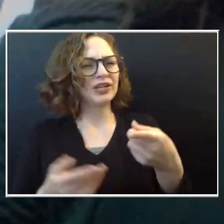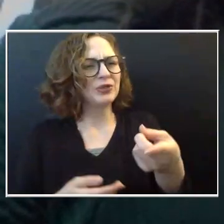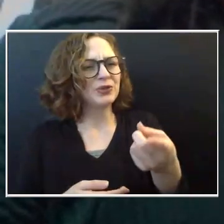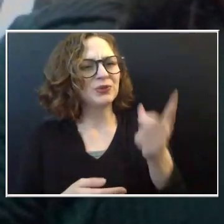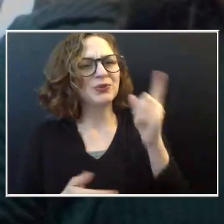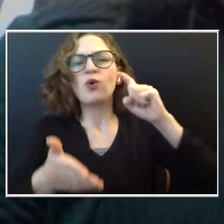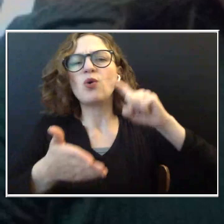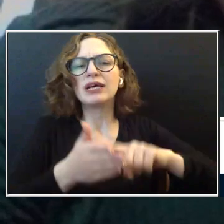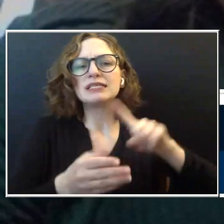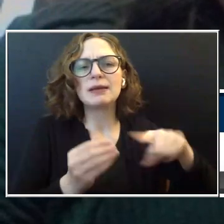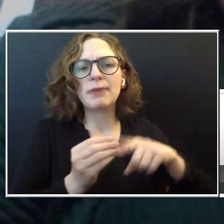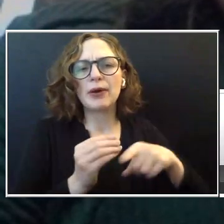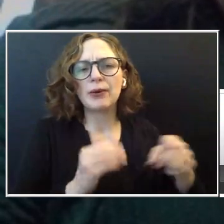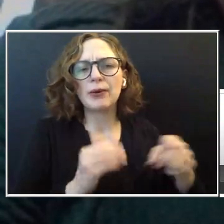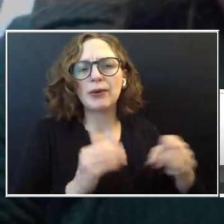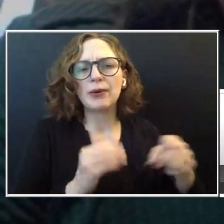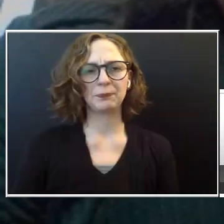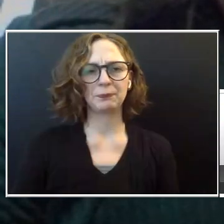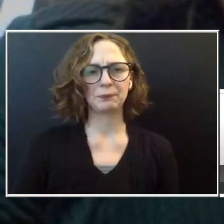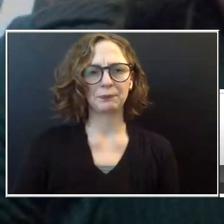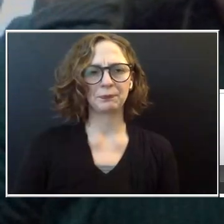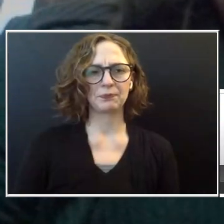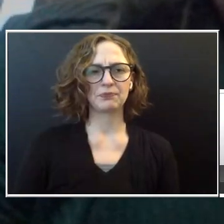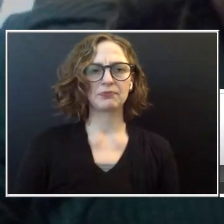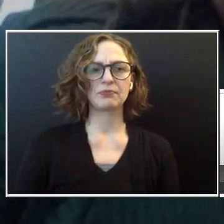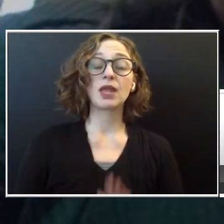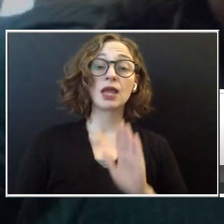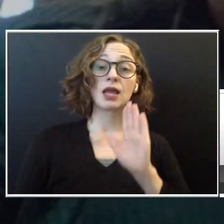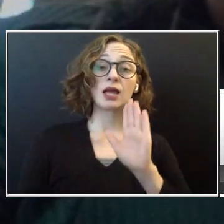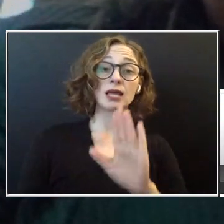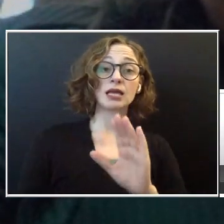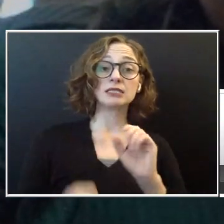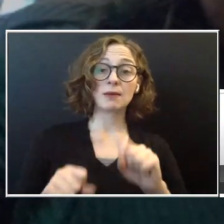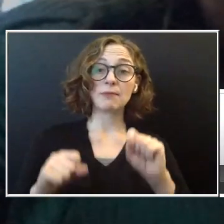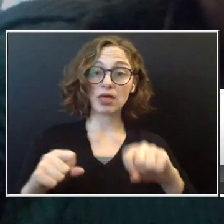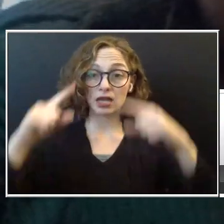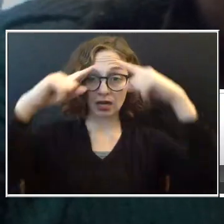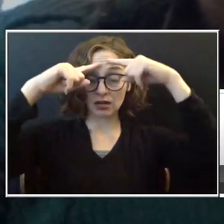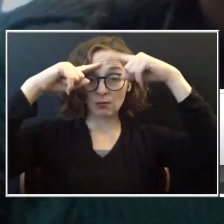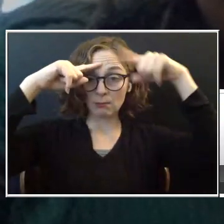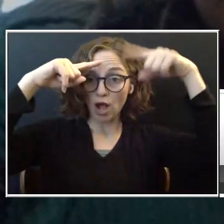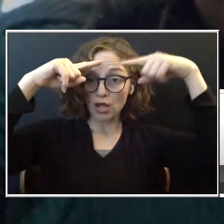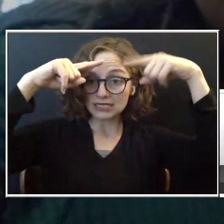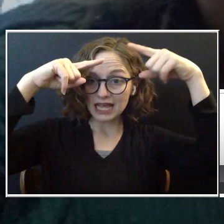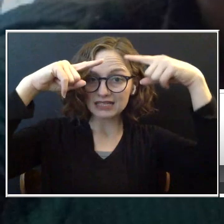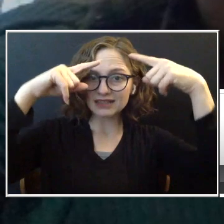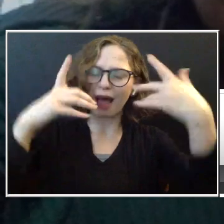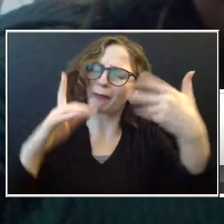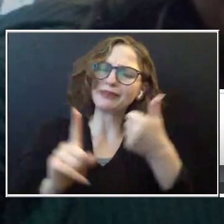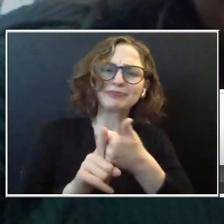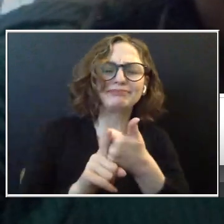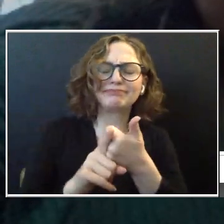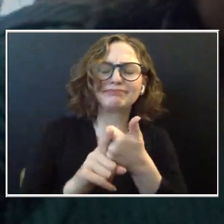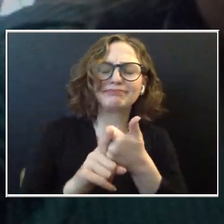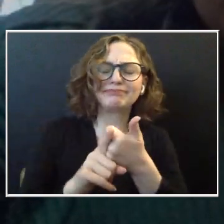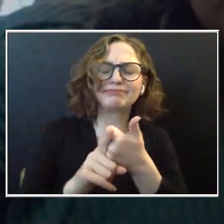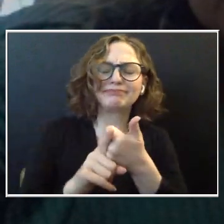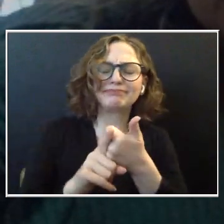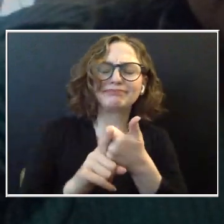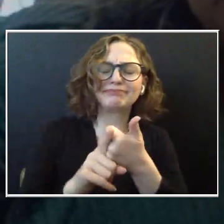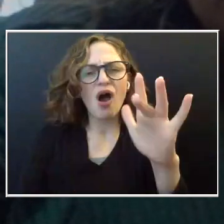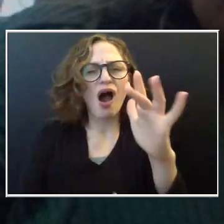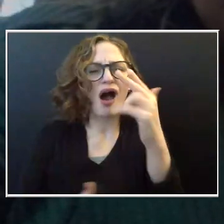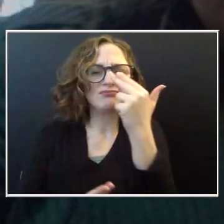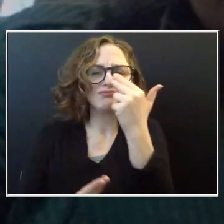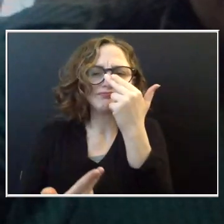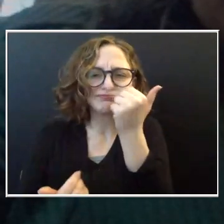His ability to process. Gary's a super intelligent, very humorous guy. His ability to